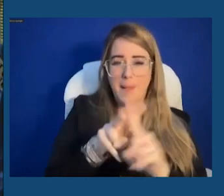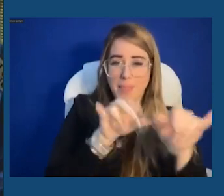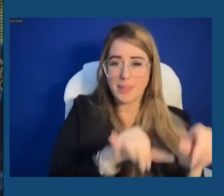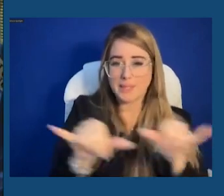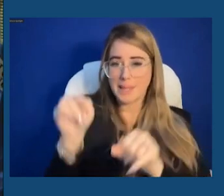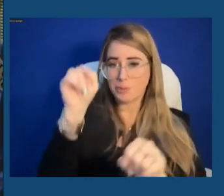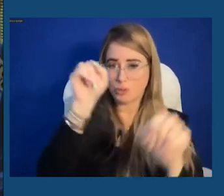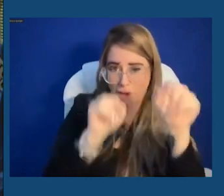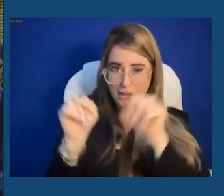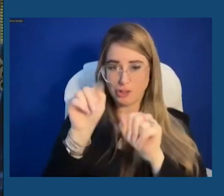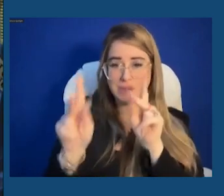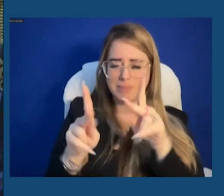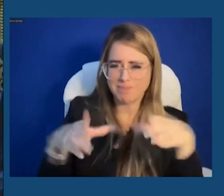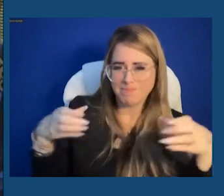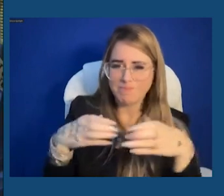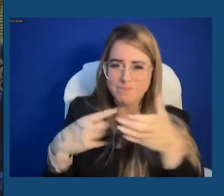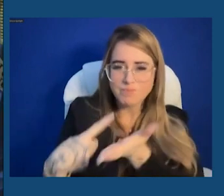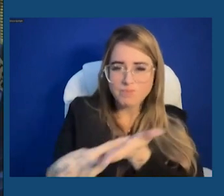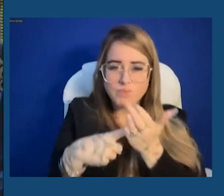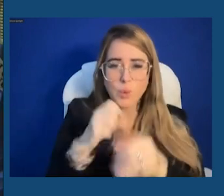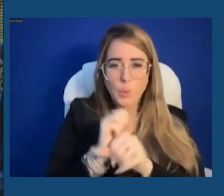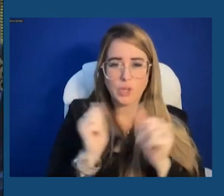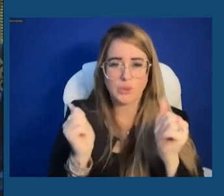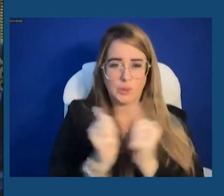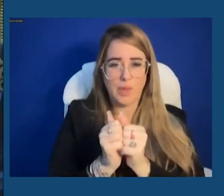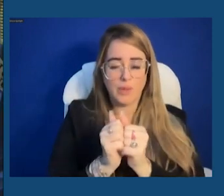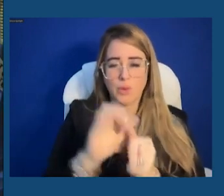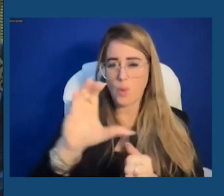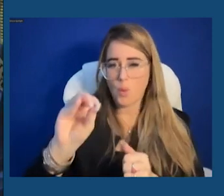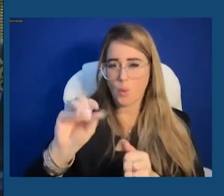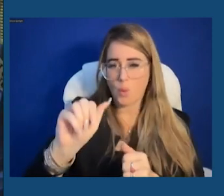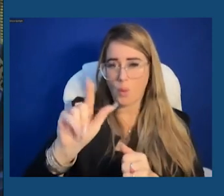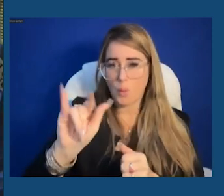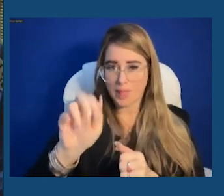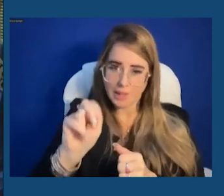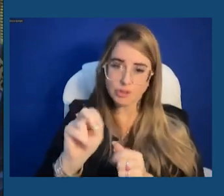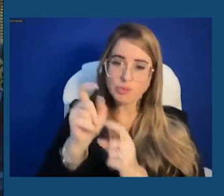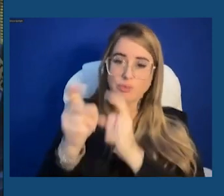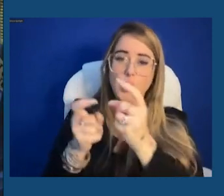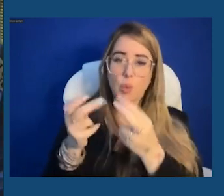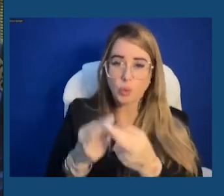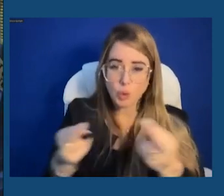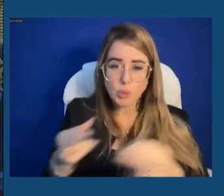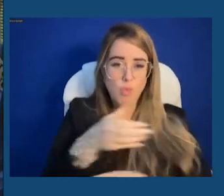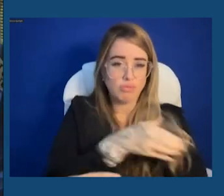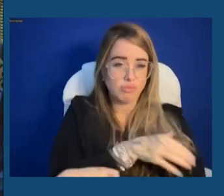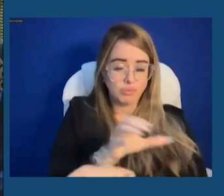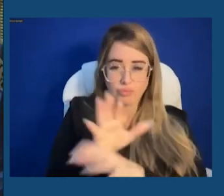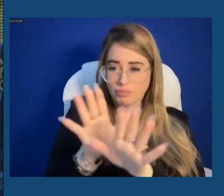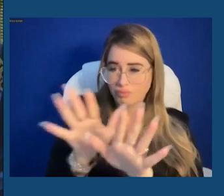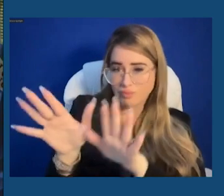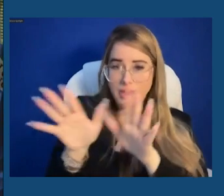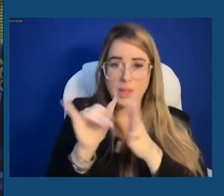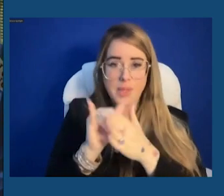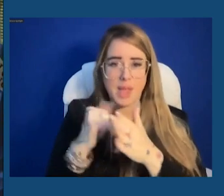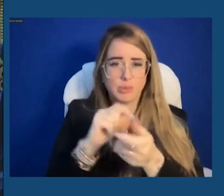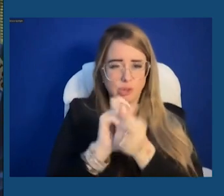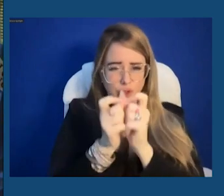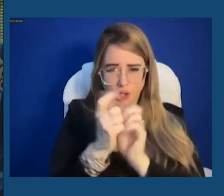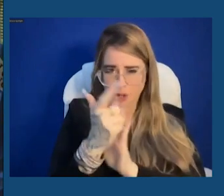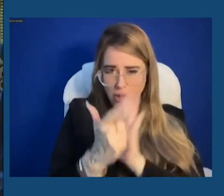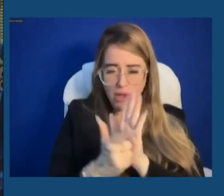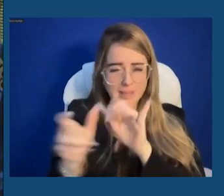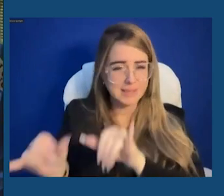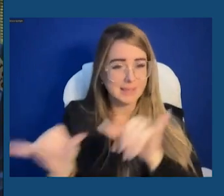people together, forming coalitions, giving resources, changing the laws. We can do this, exactly what we did with